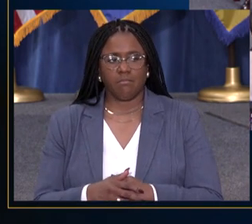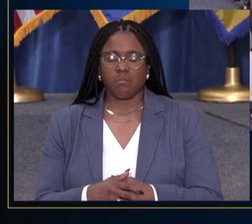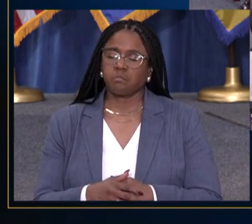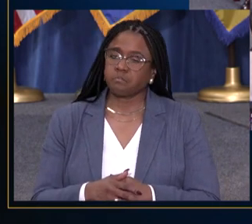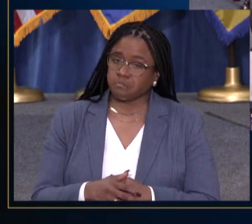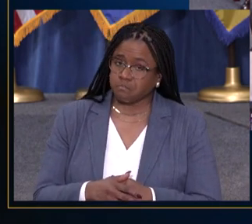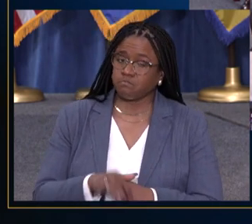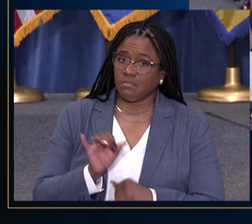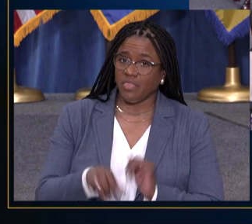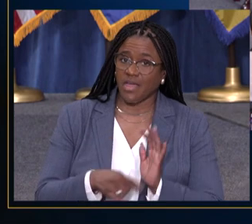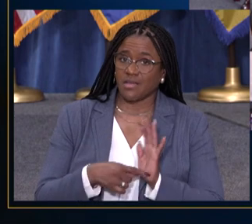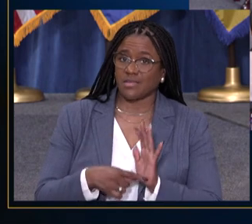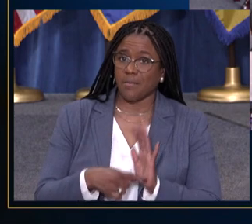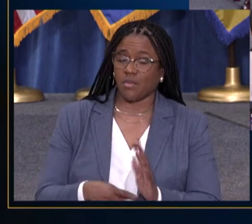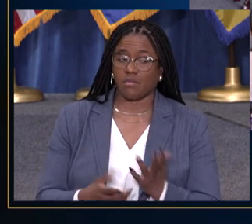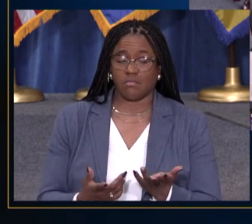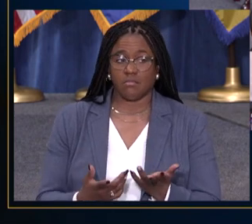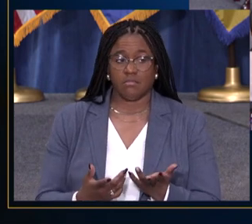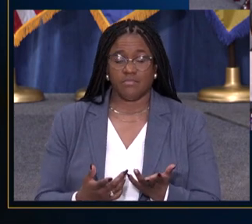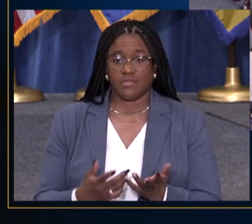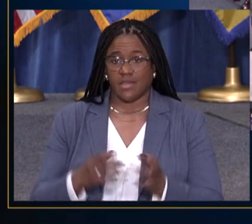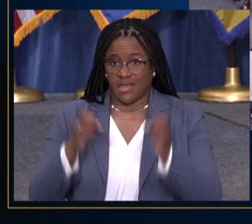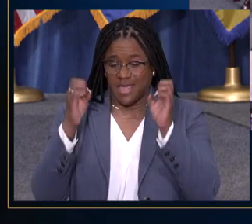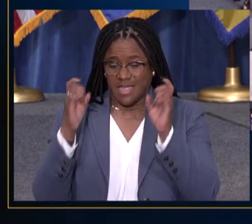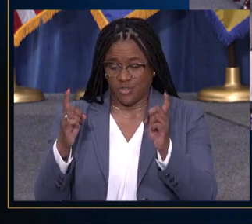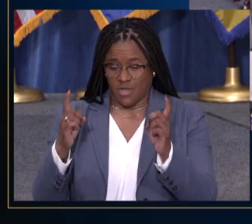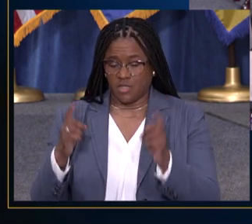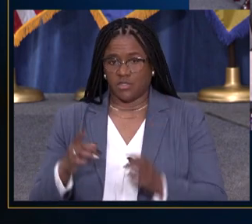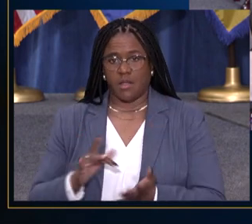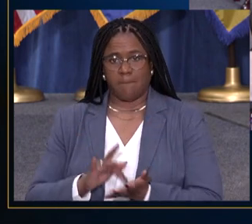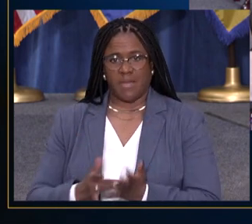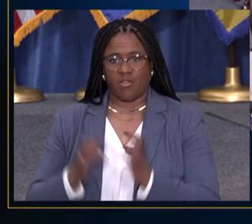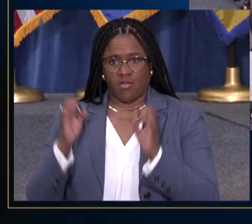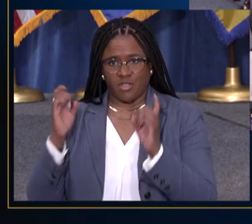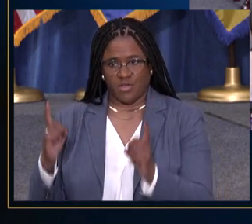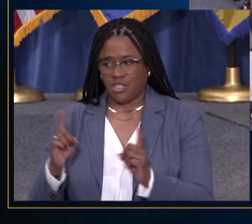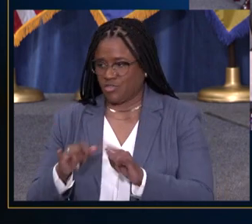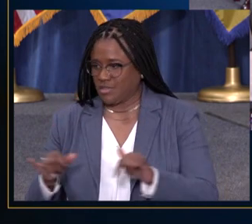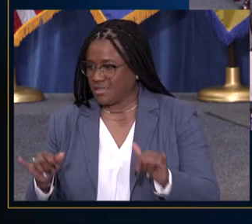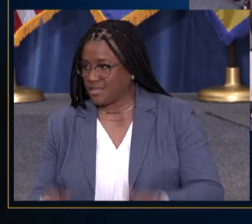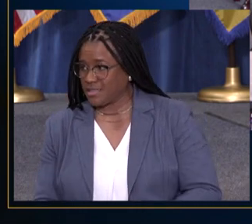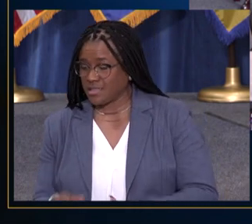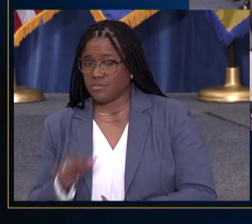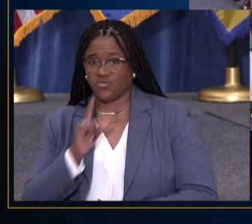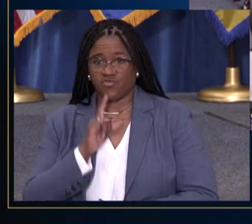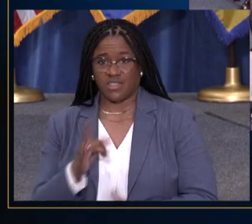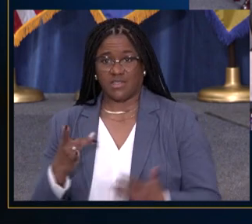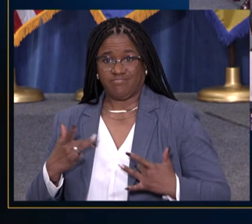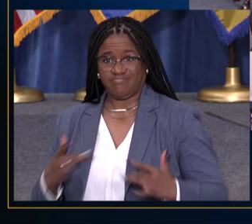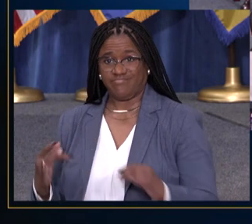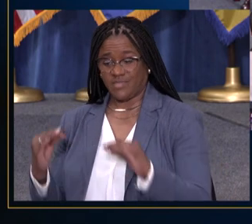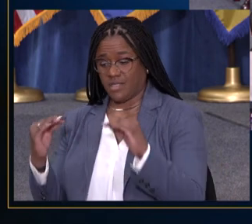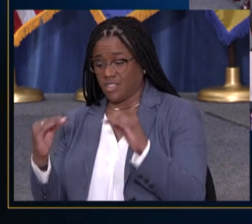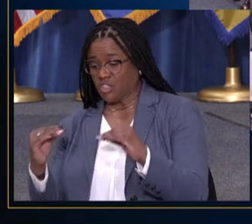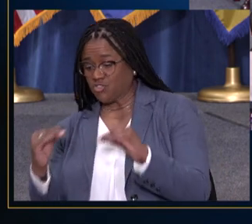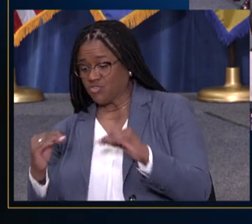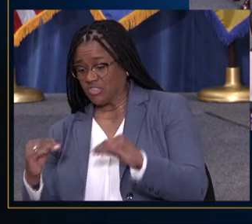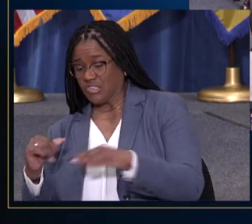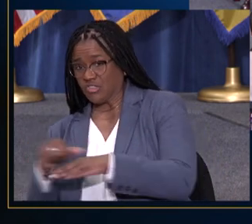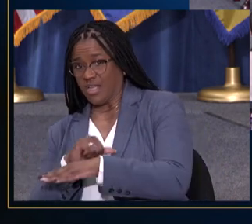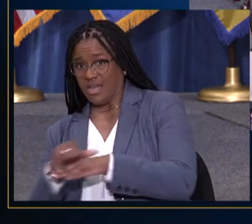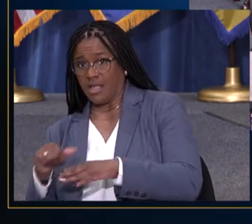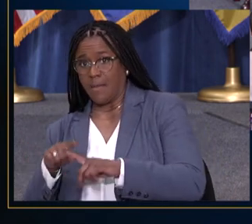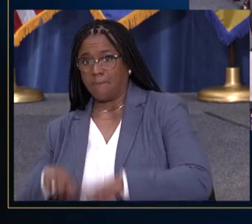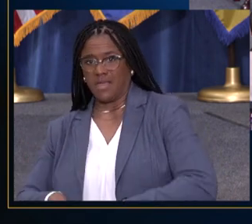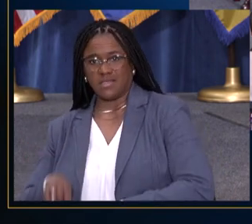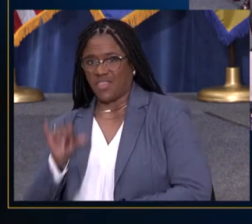an example. What Dr. Rachel said is the medical educational system is likely training based on those